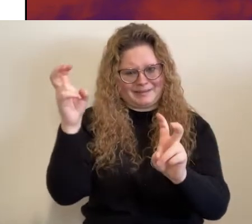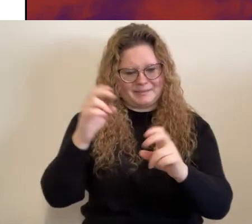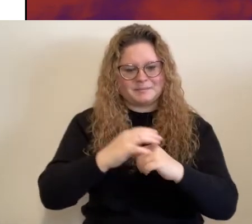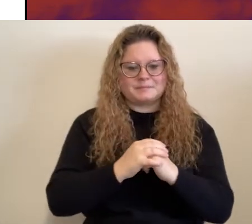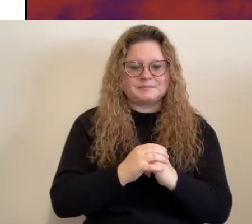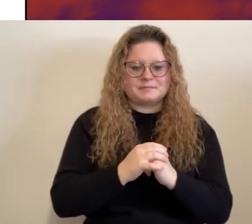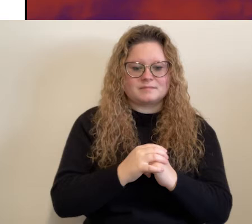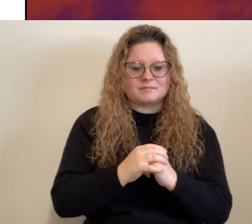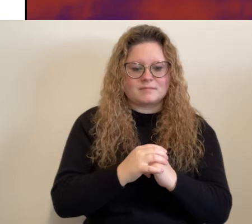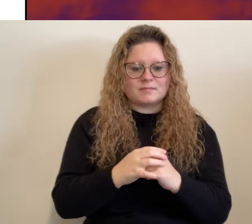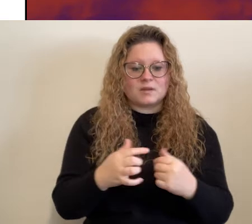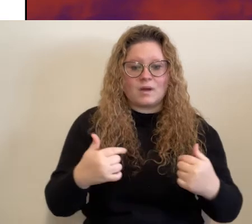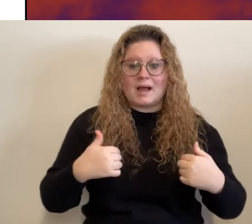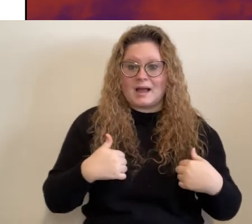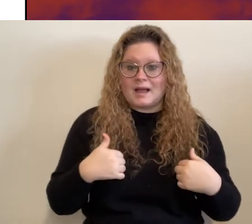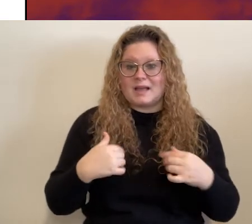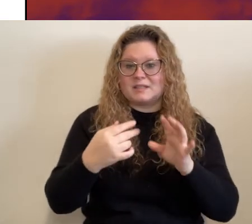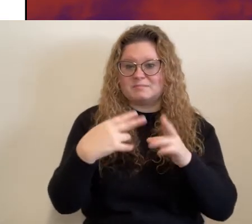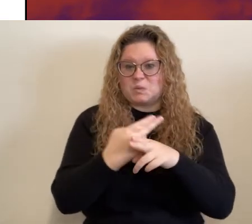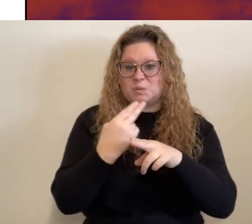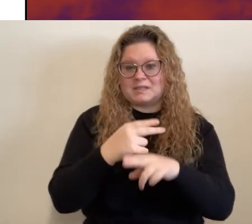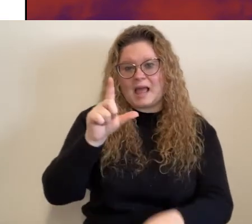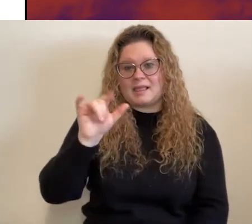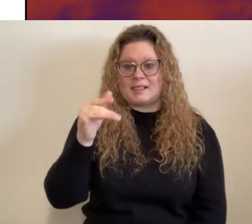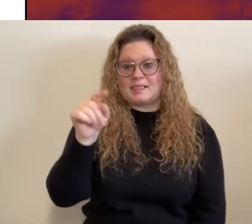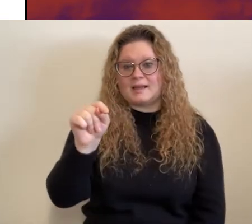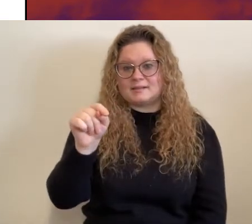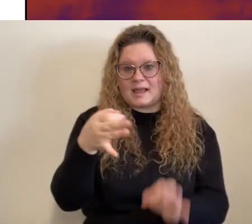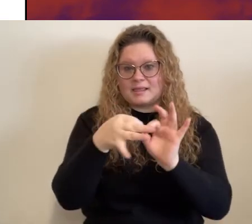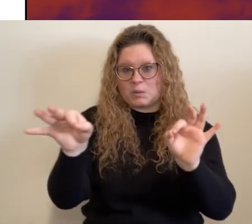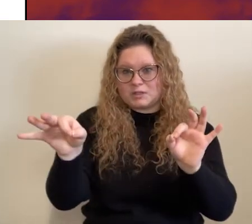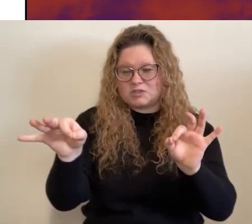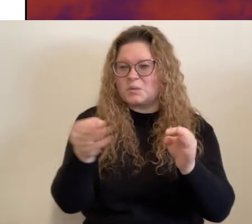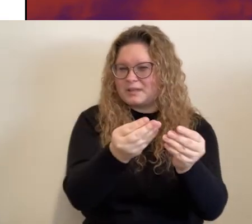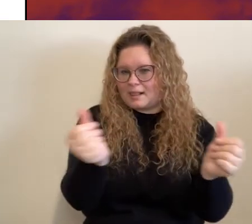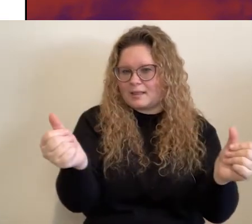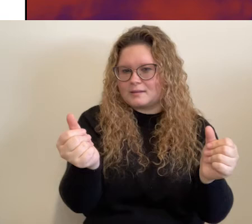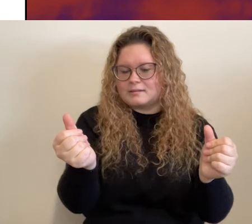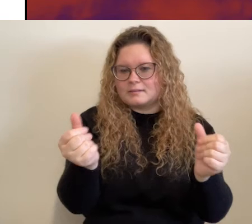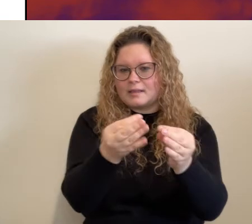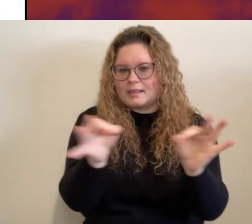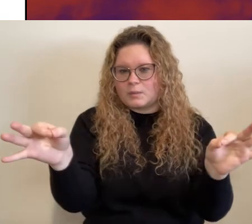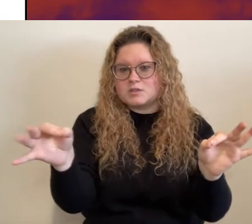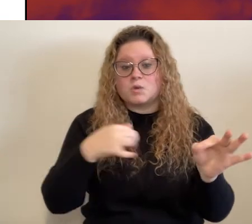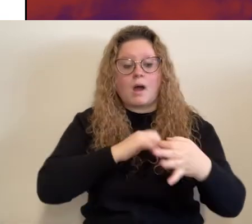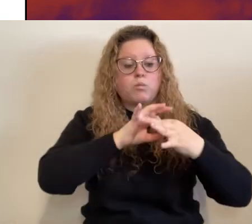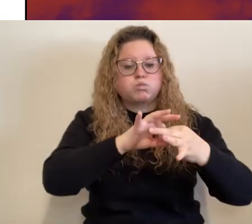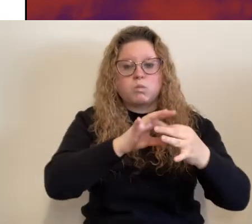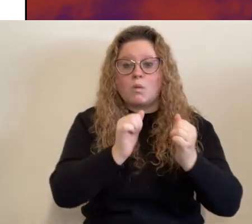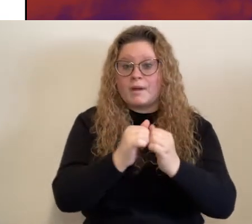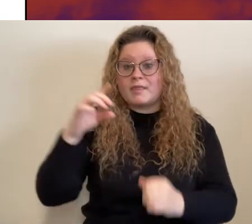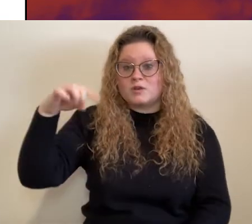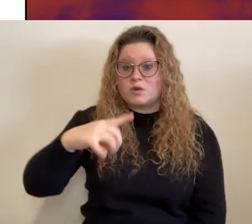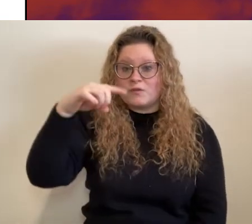light language, so it's a channeled healing language, and I was connecting to the energy of dolphins, and I also channel